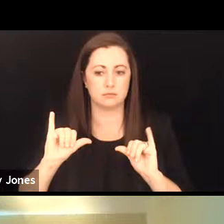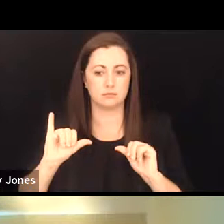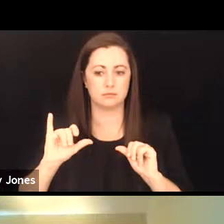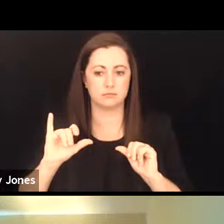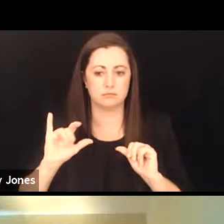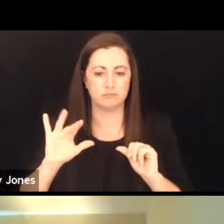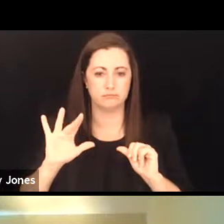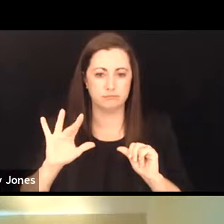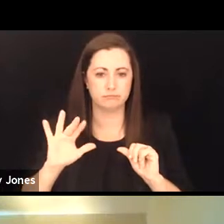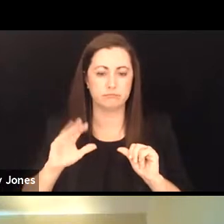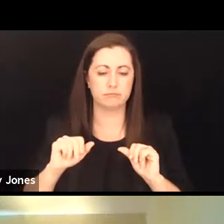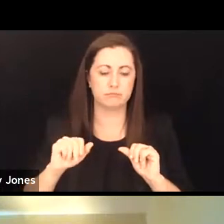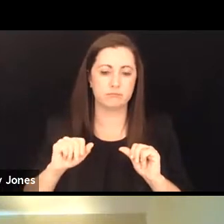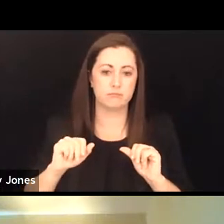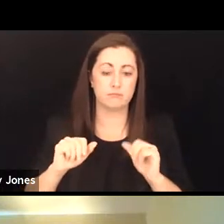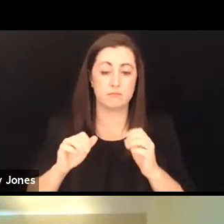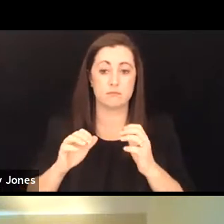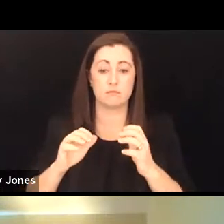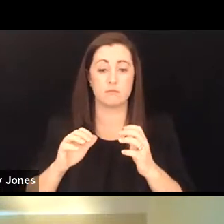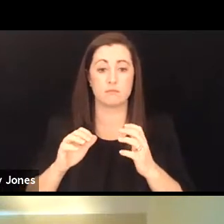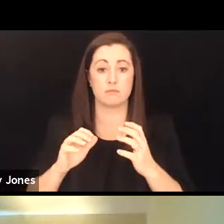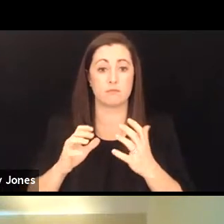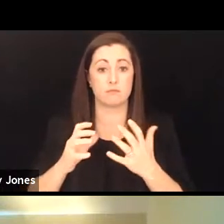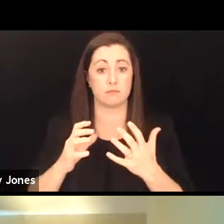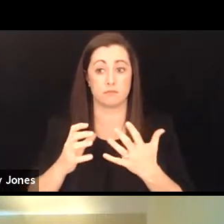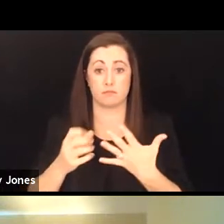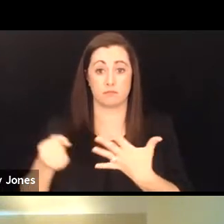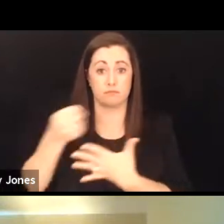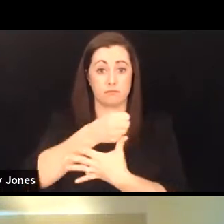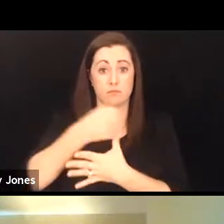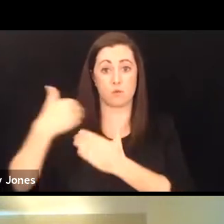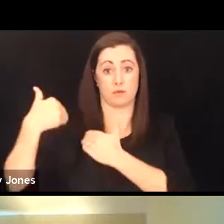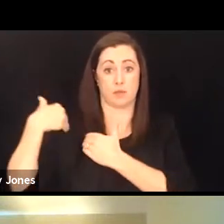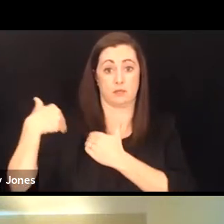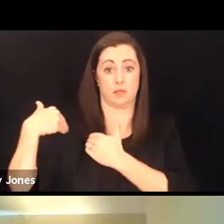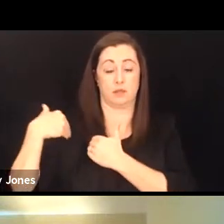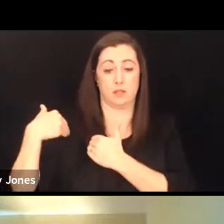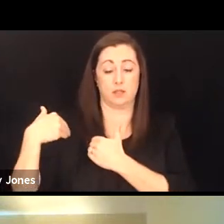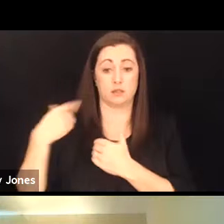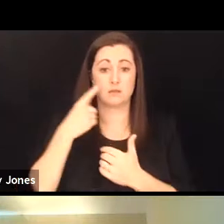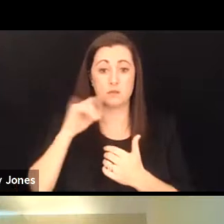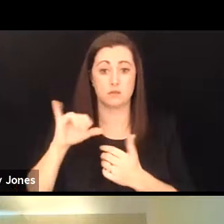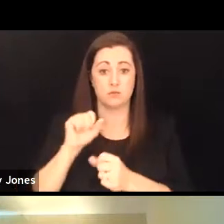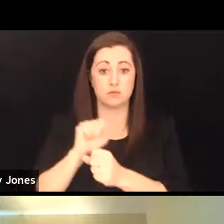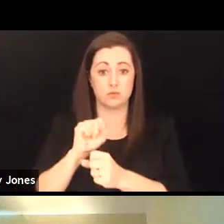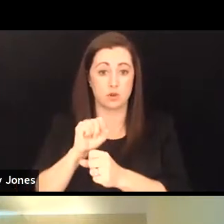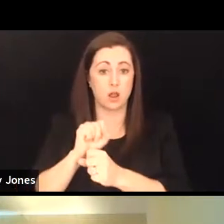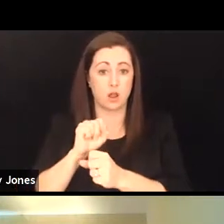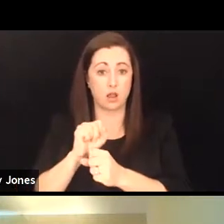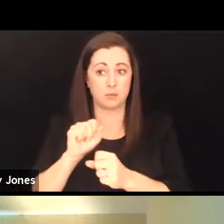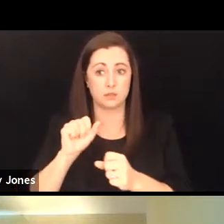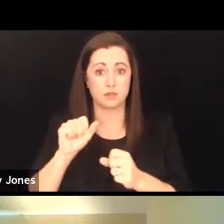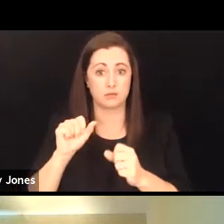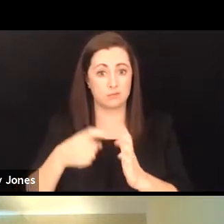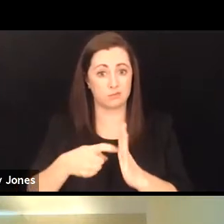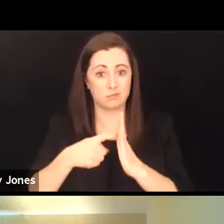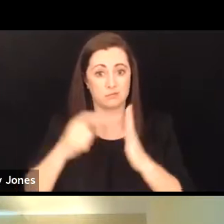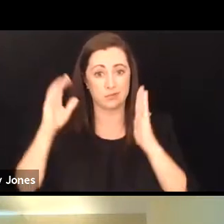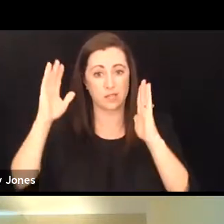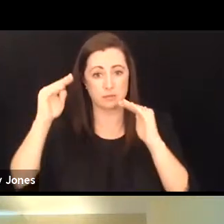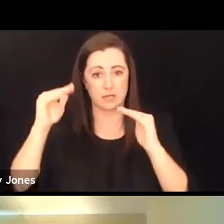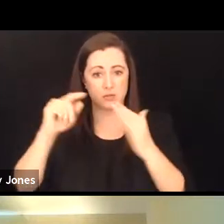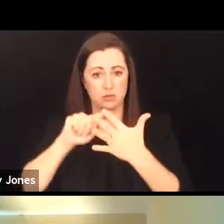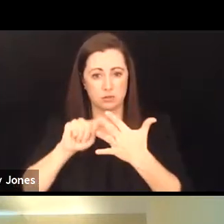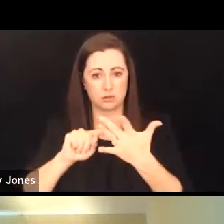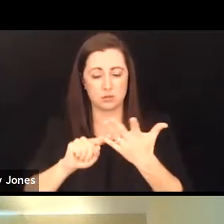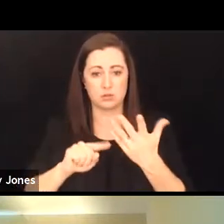we have the primary responsibilities, the things that the job people in those jobs must do. the